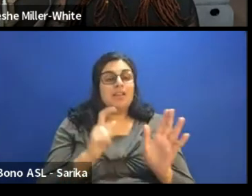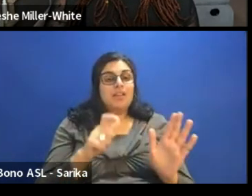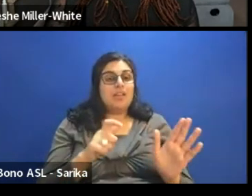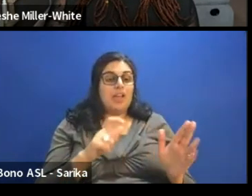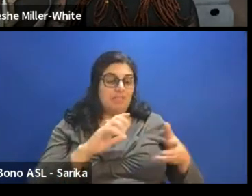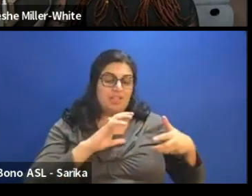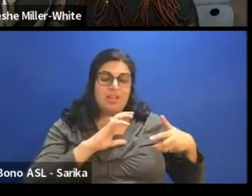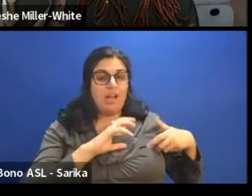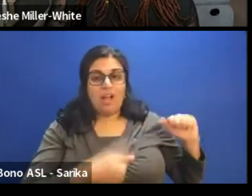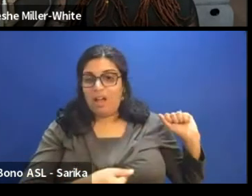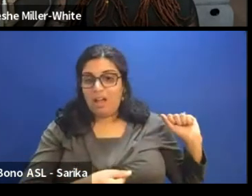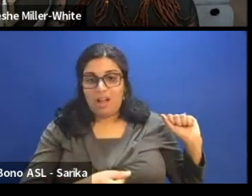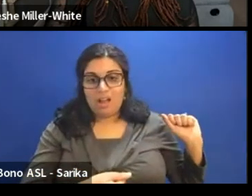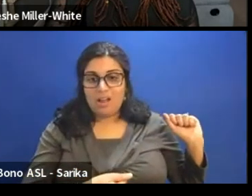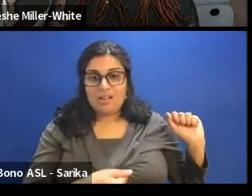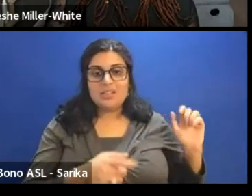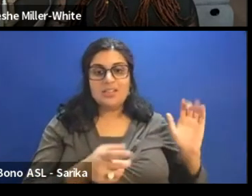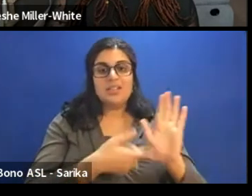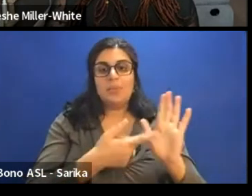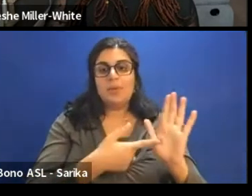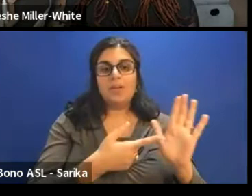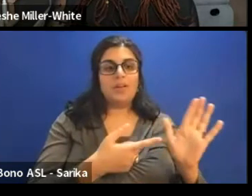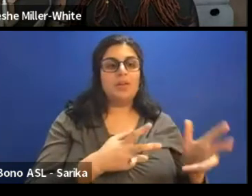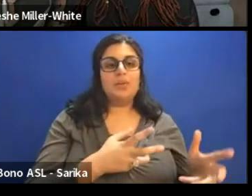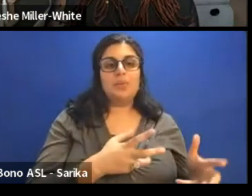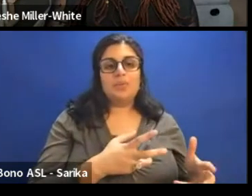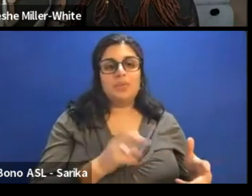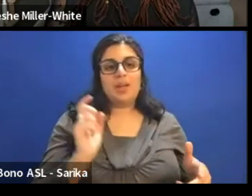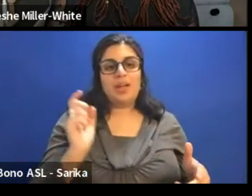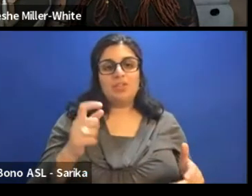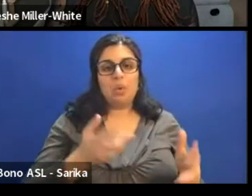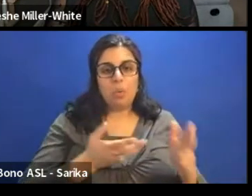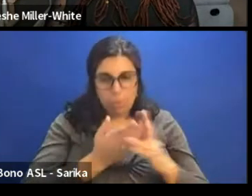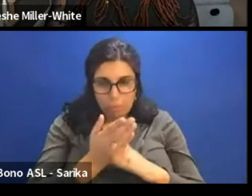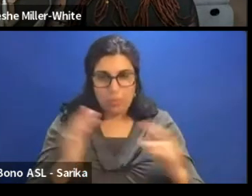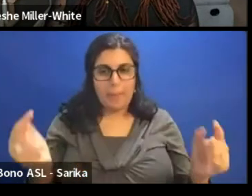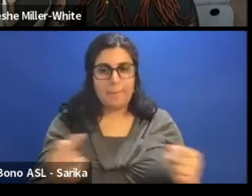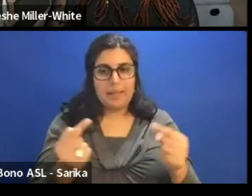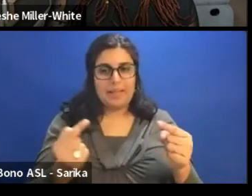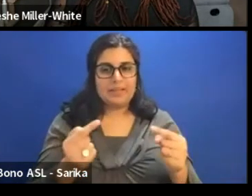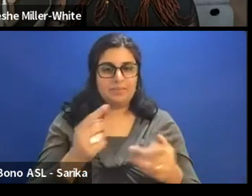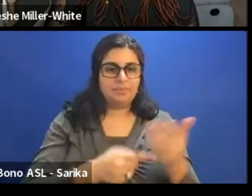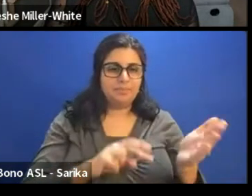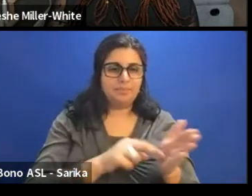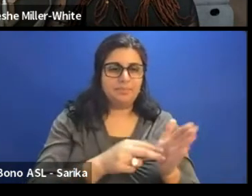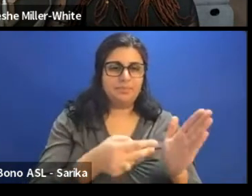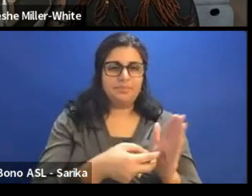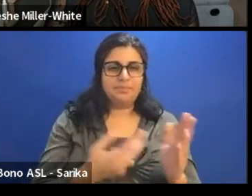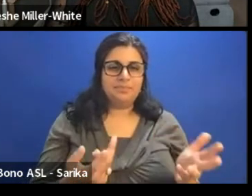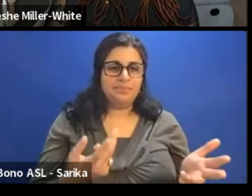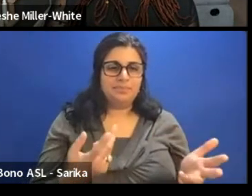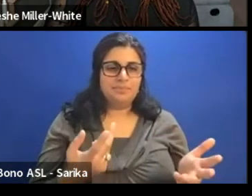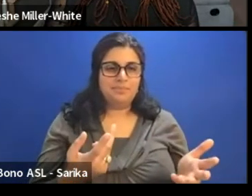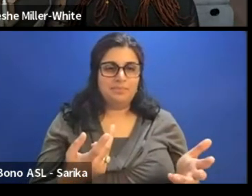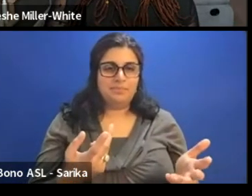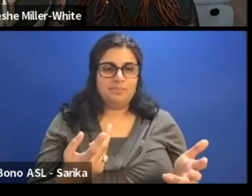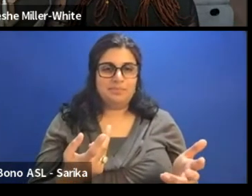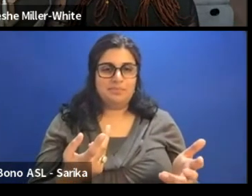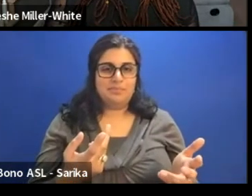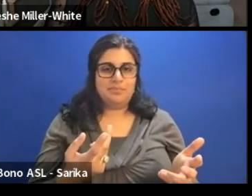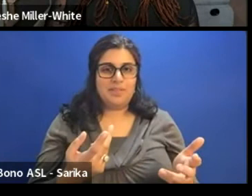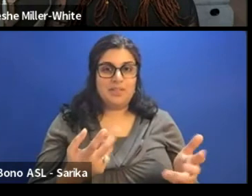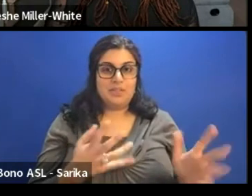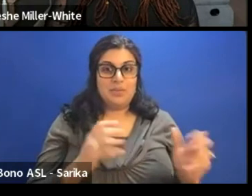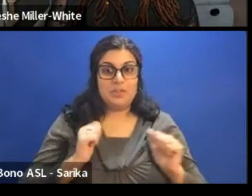broken. Sometimes you have to go through that pain and what it means to, you know, come out of the fire